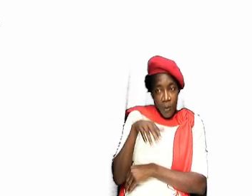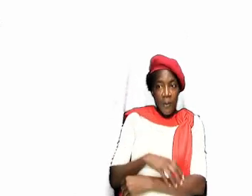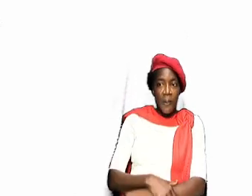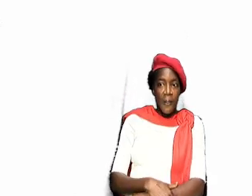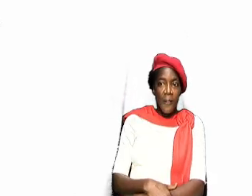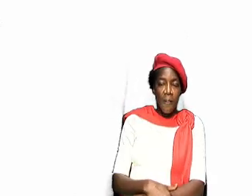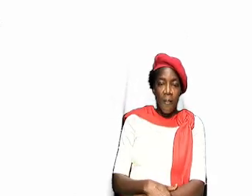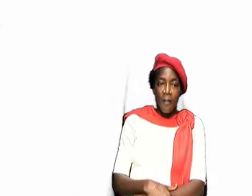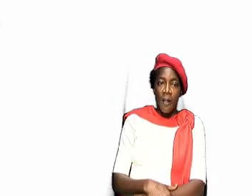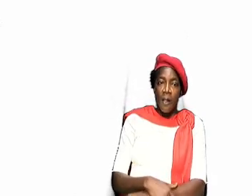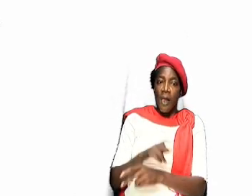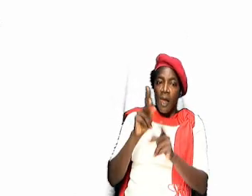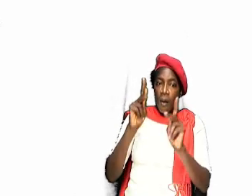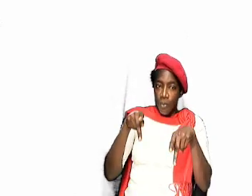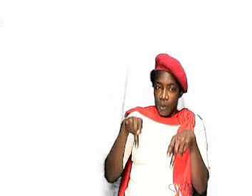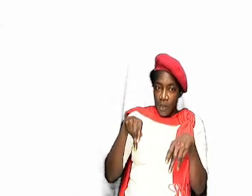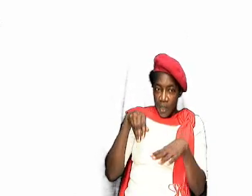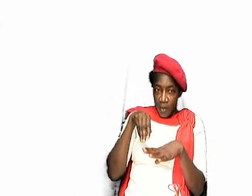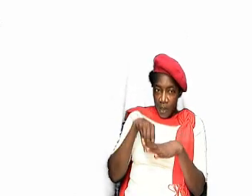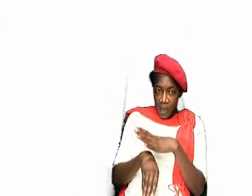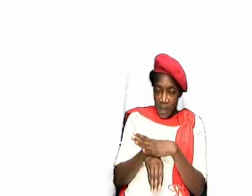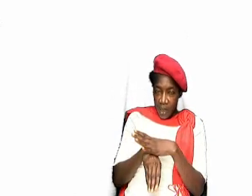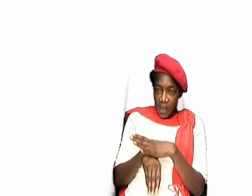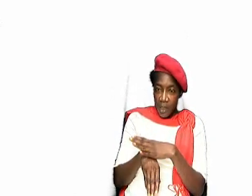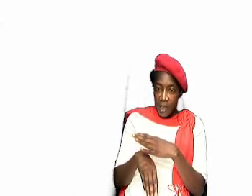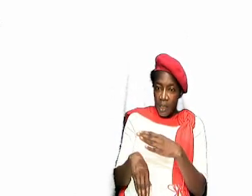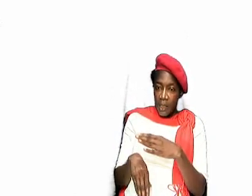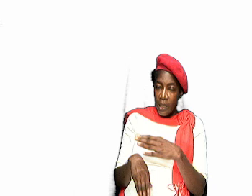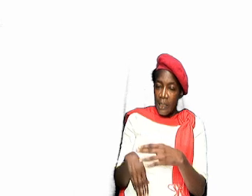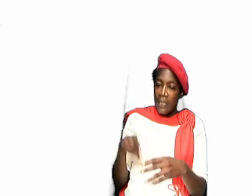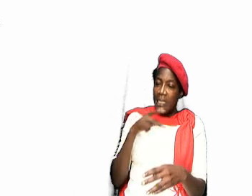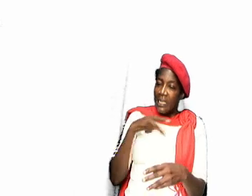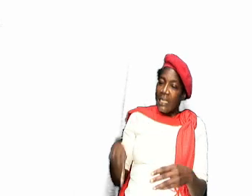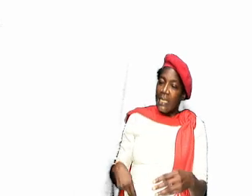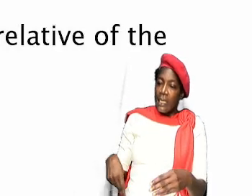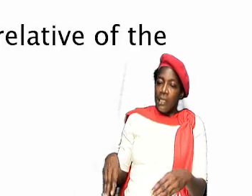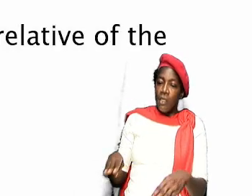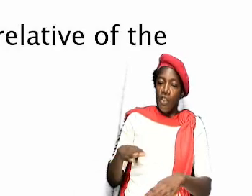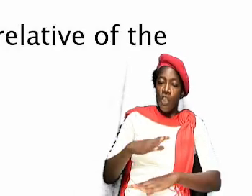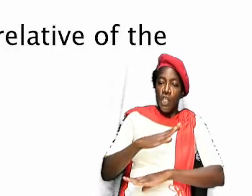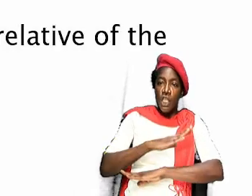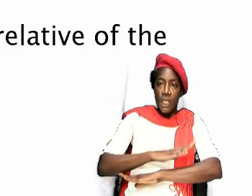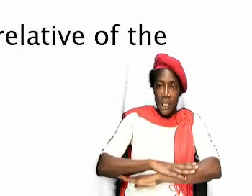and putting him at the king's table.